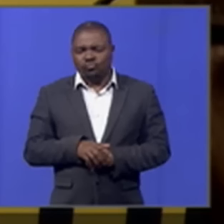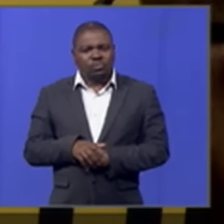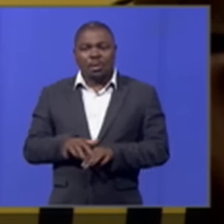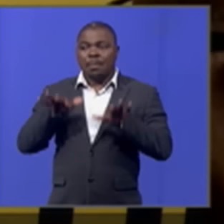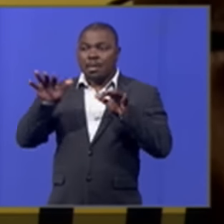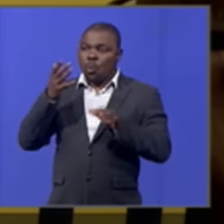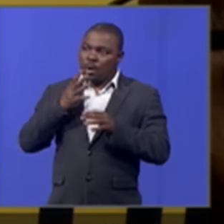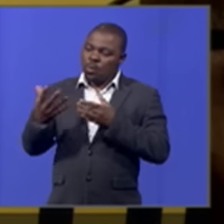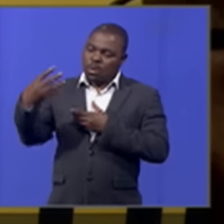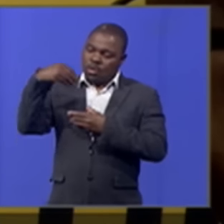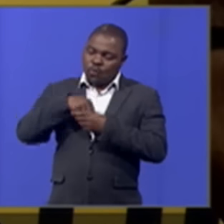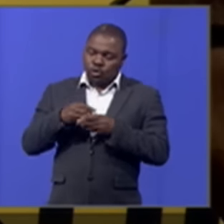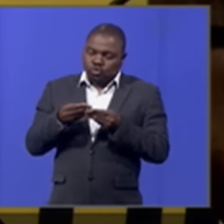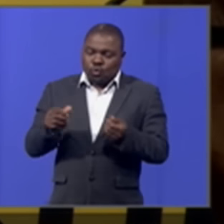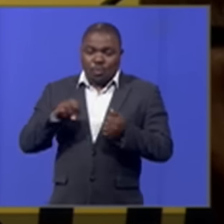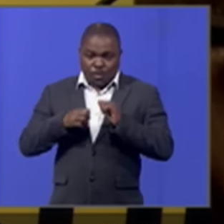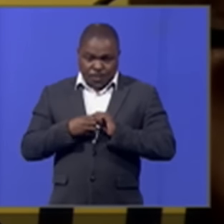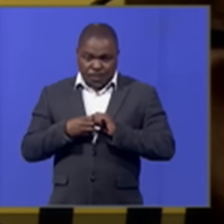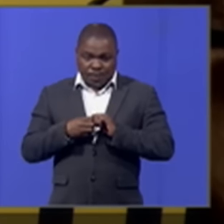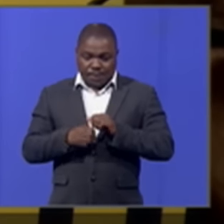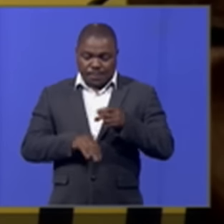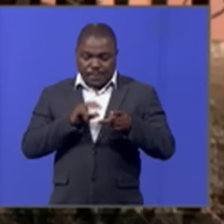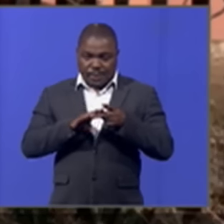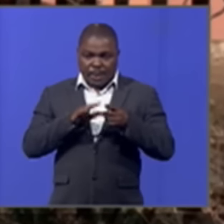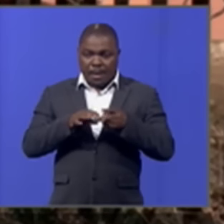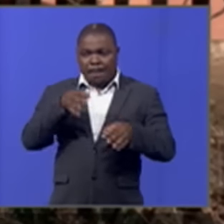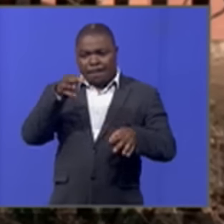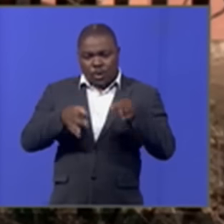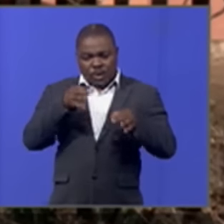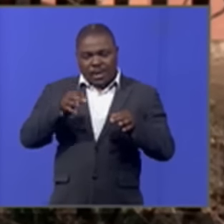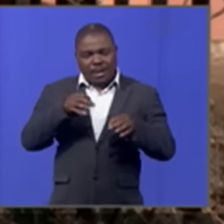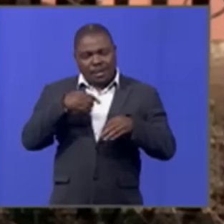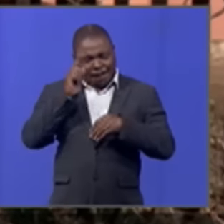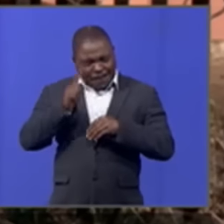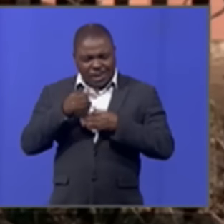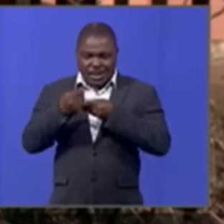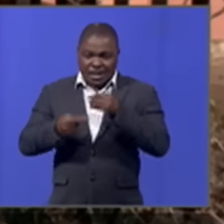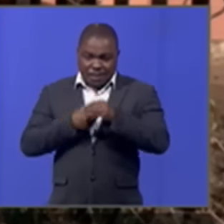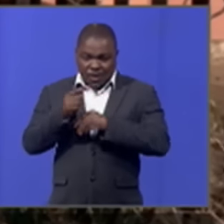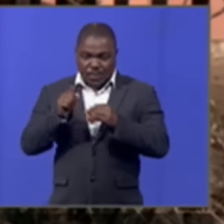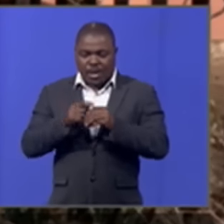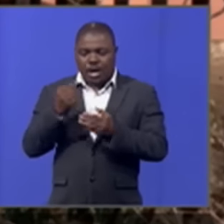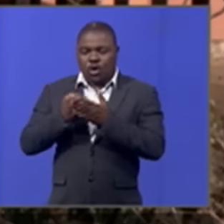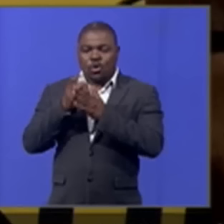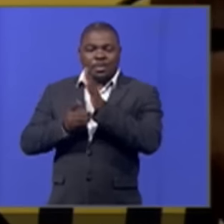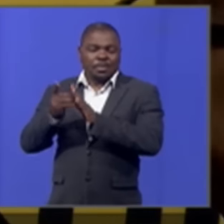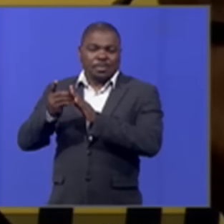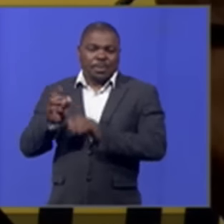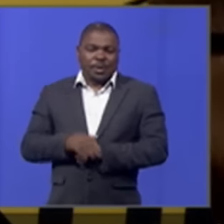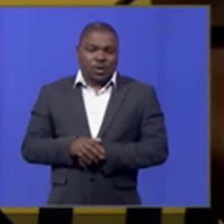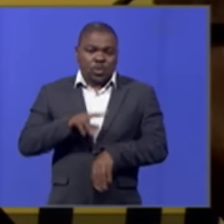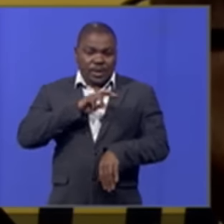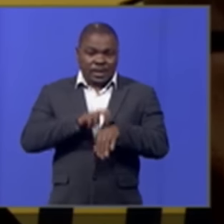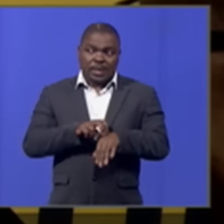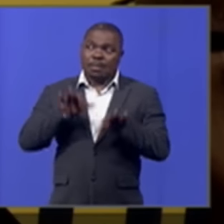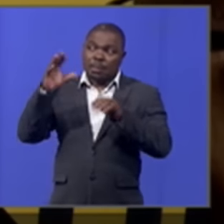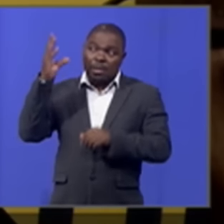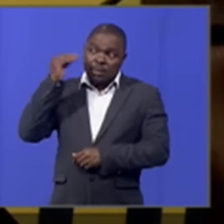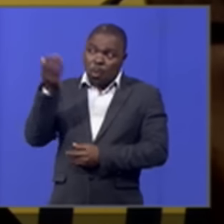part of the solution. The politics must be about economic revival. So let us bring the totality of the experience of the